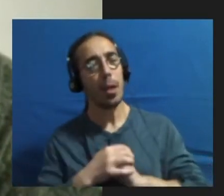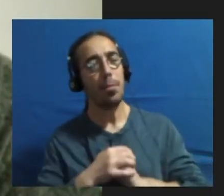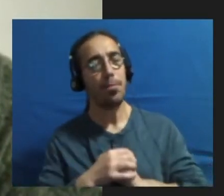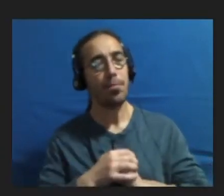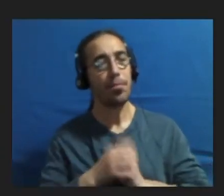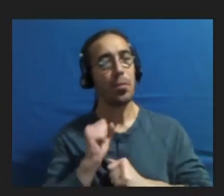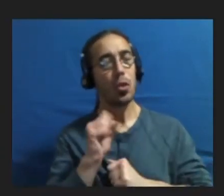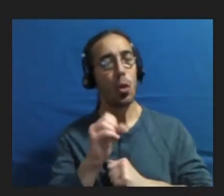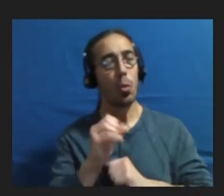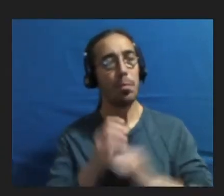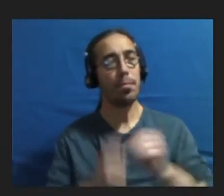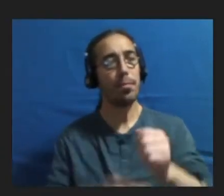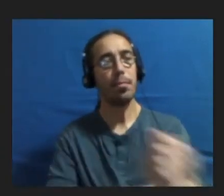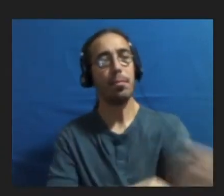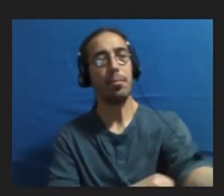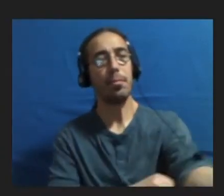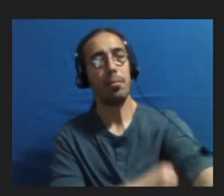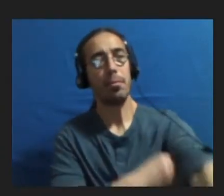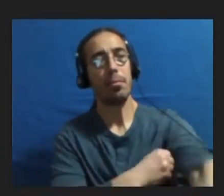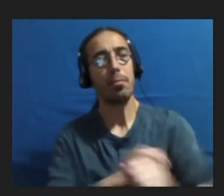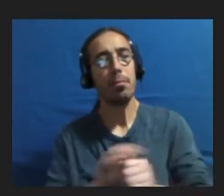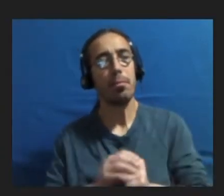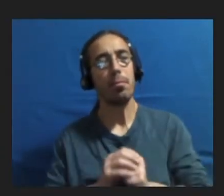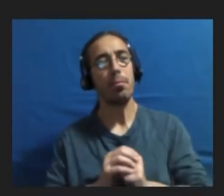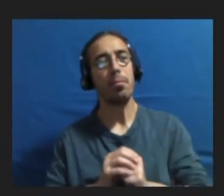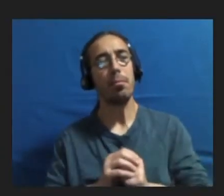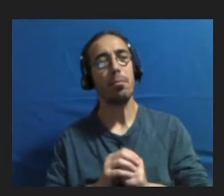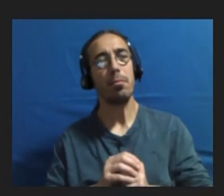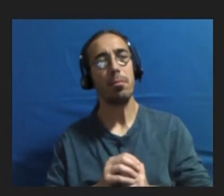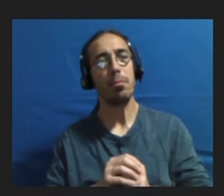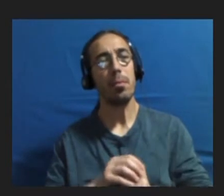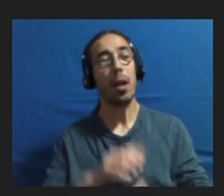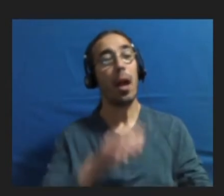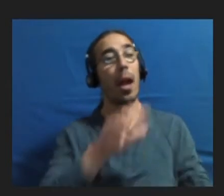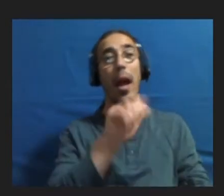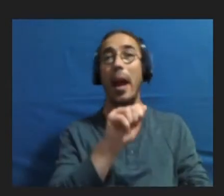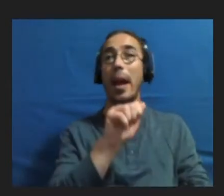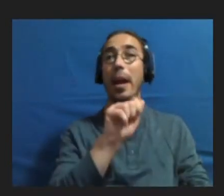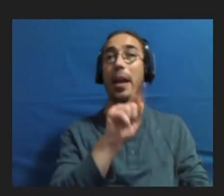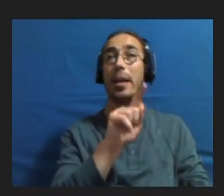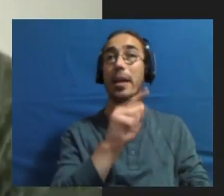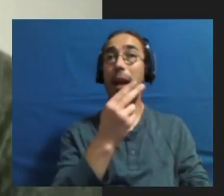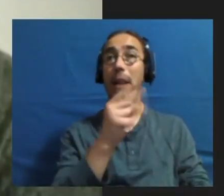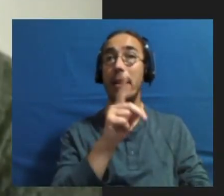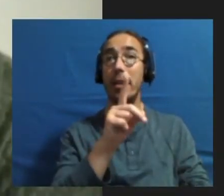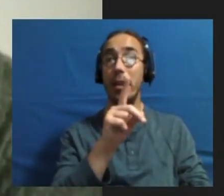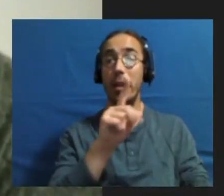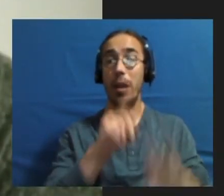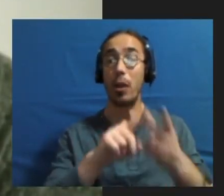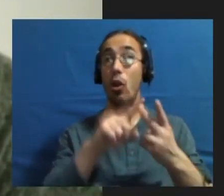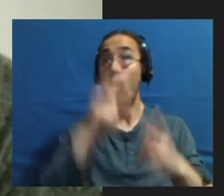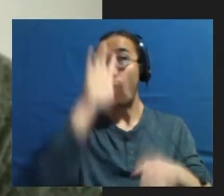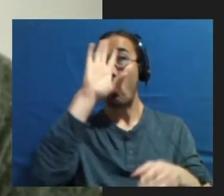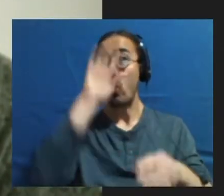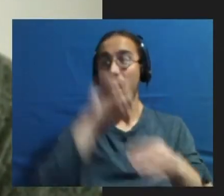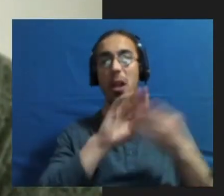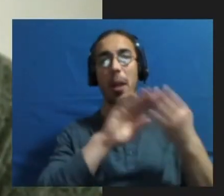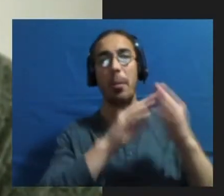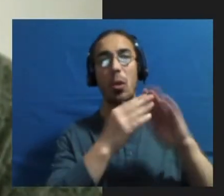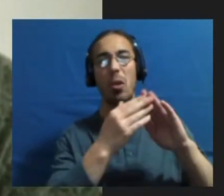been interacting with the autistic and ADHD community, and kind of like